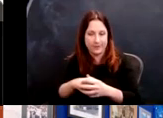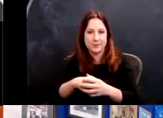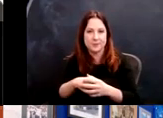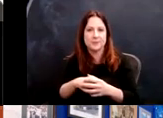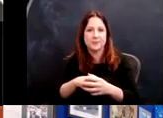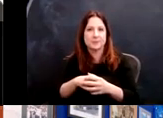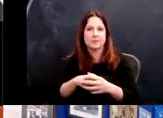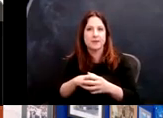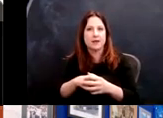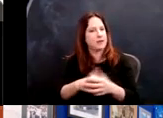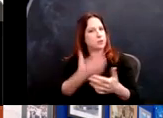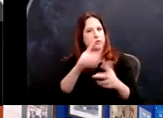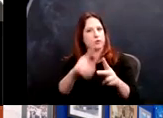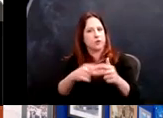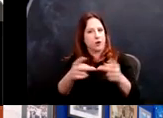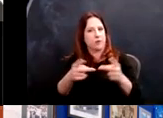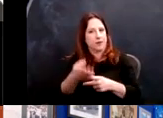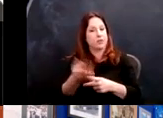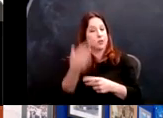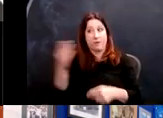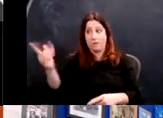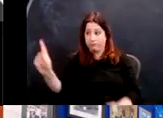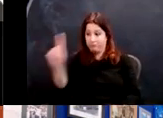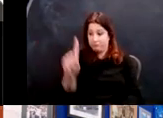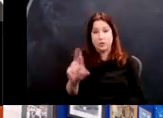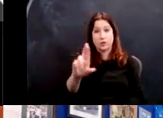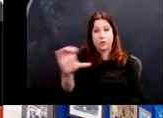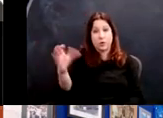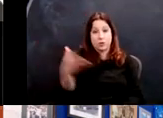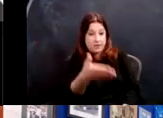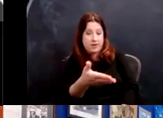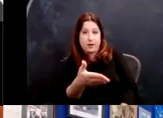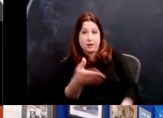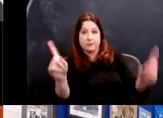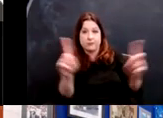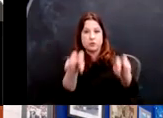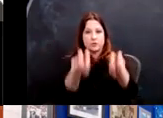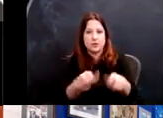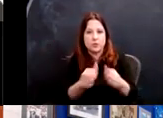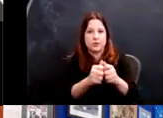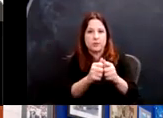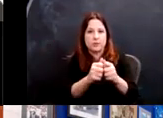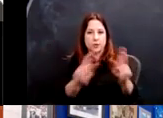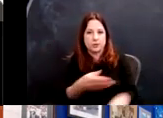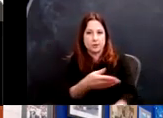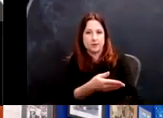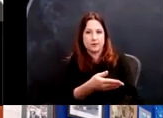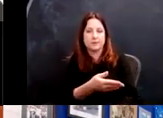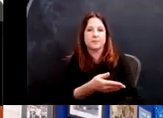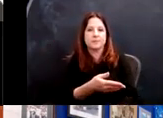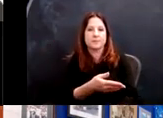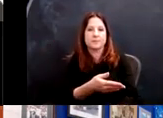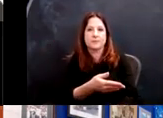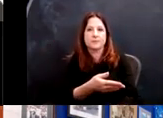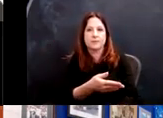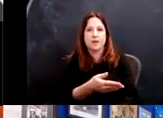recovery, and to have a recovery coach there to sit with them and to you